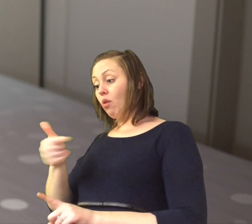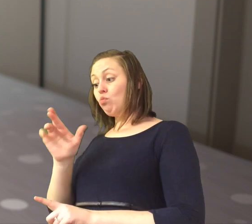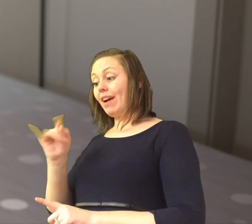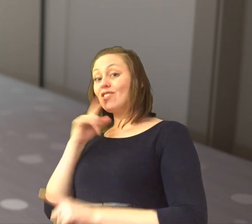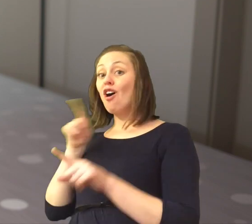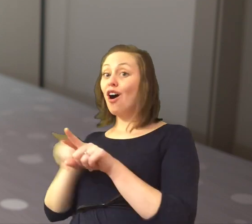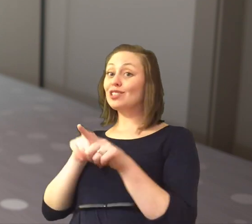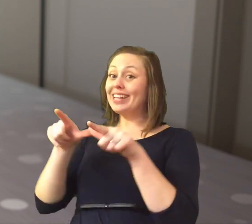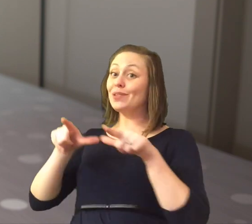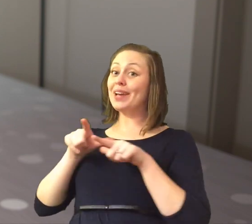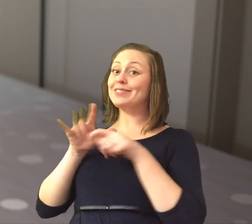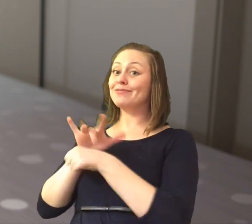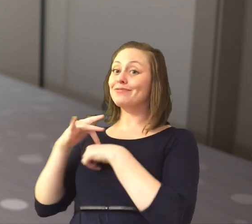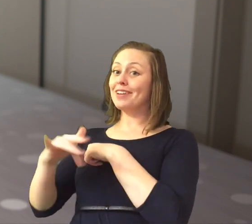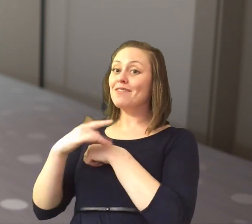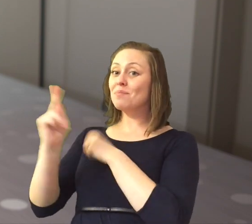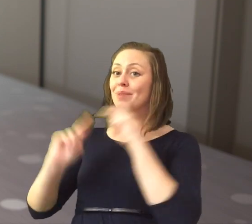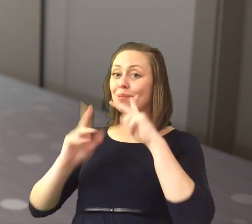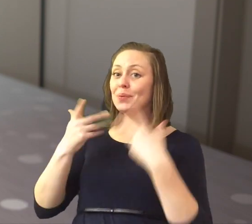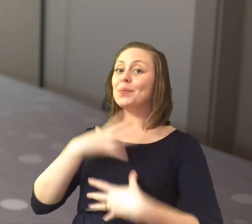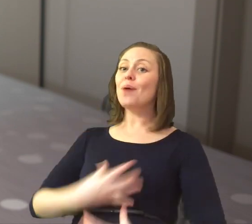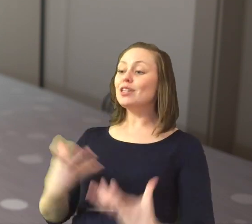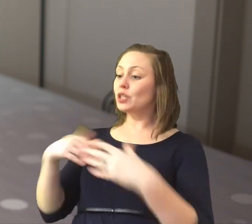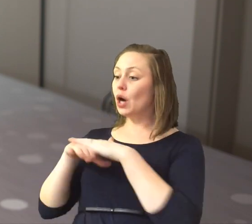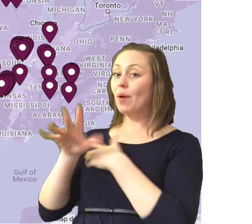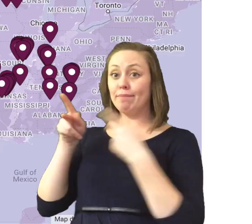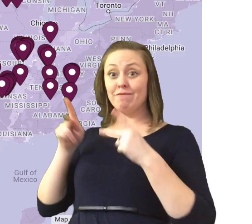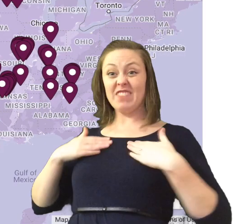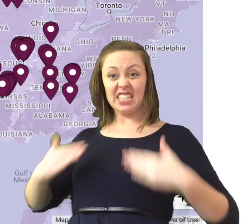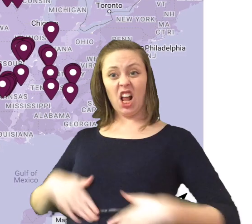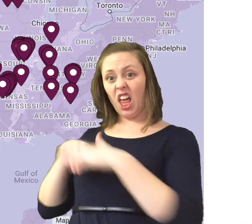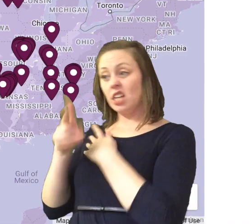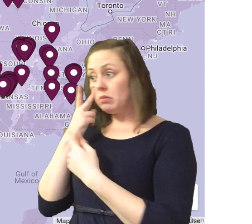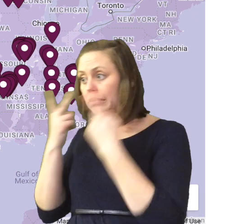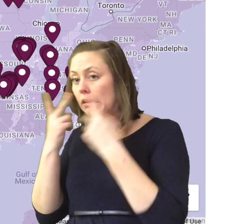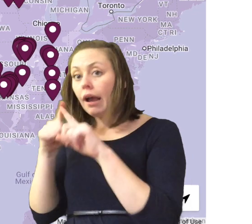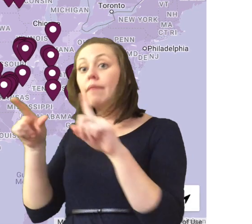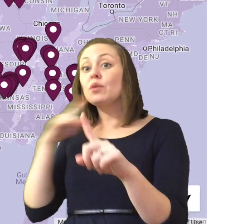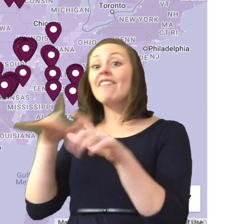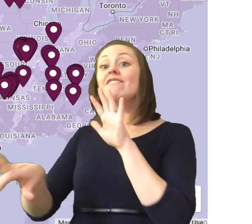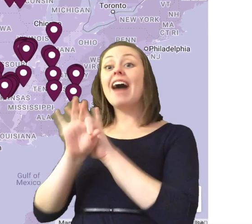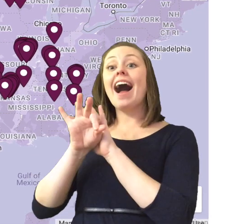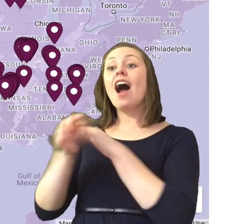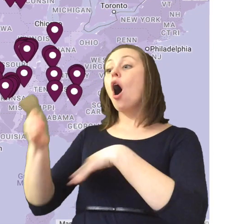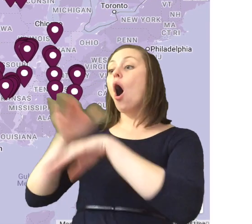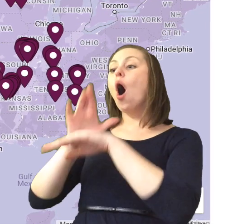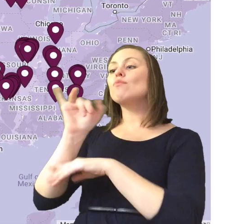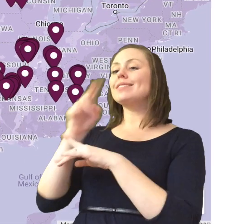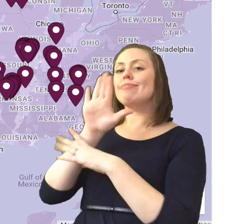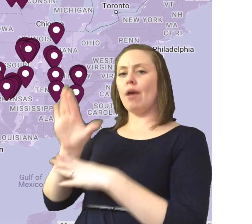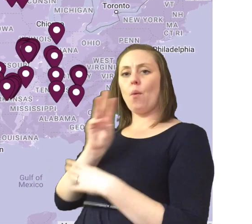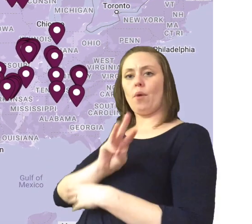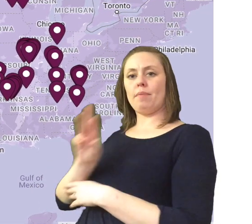has locations available for those wishing to try the bed out in person. You can find these locations on ReST's